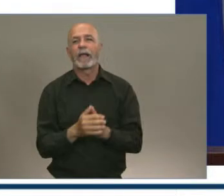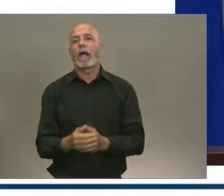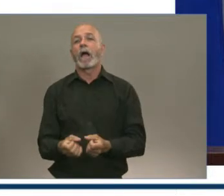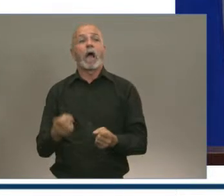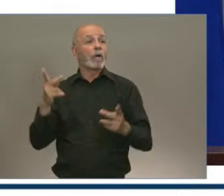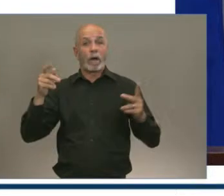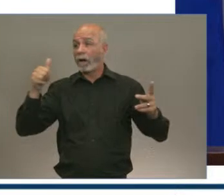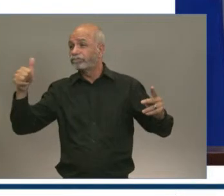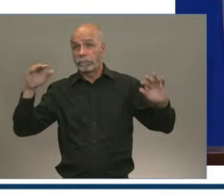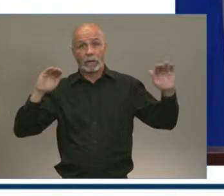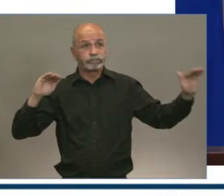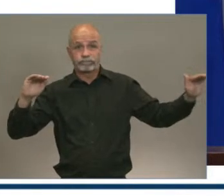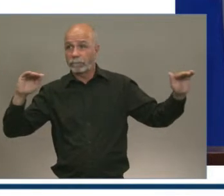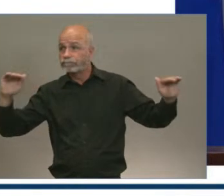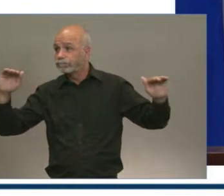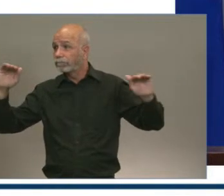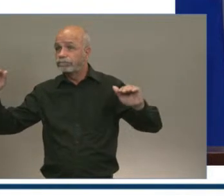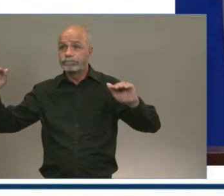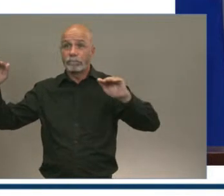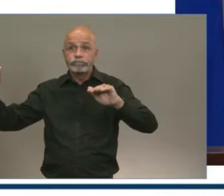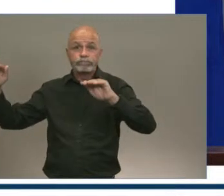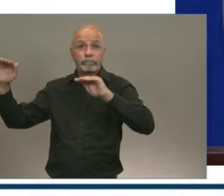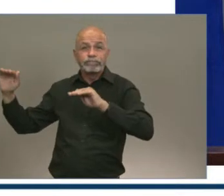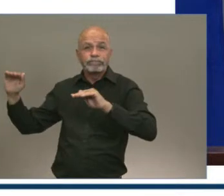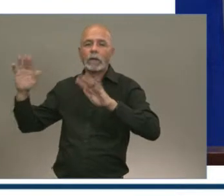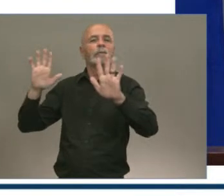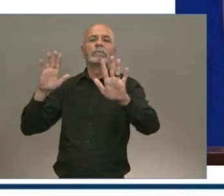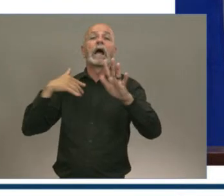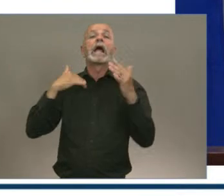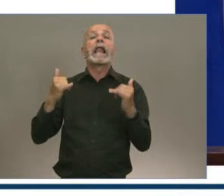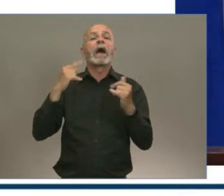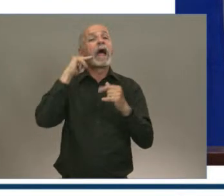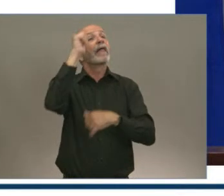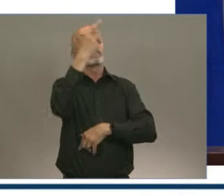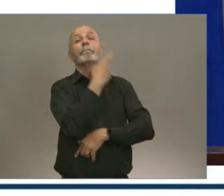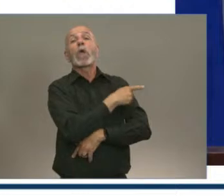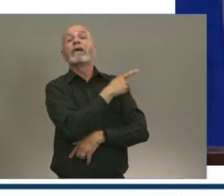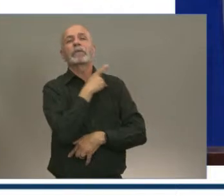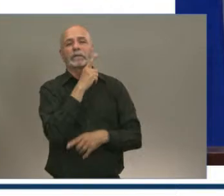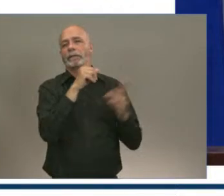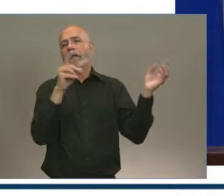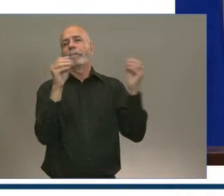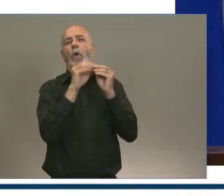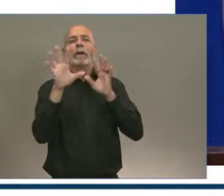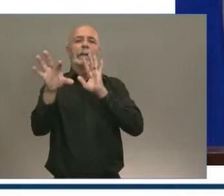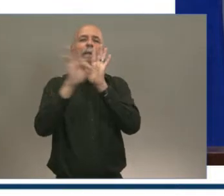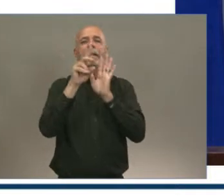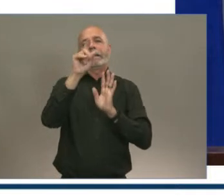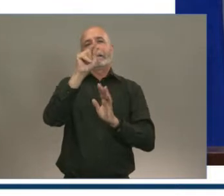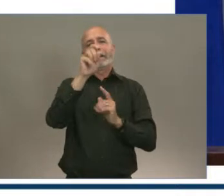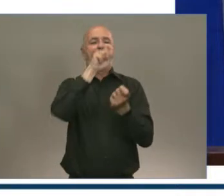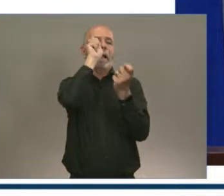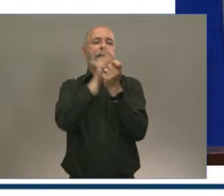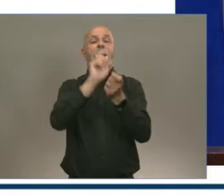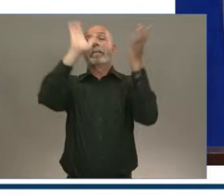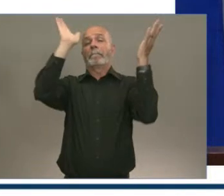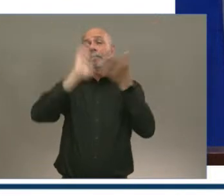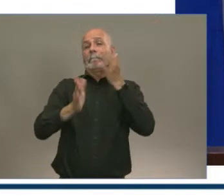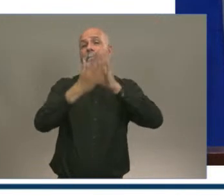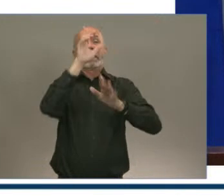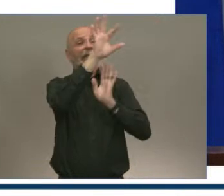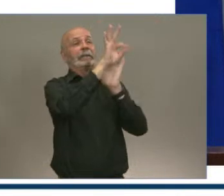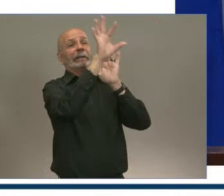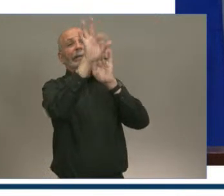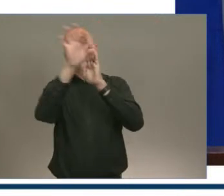that's why we didn't propose specific dates that you see provinces that haven't been able to reach those dates. But we do want to provide